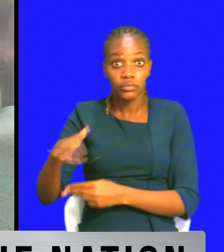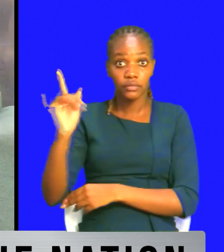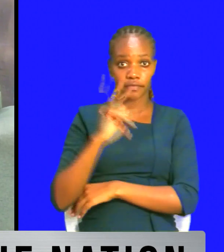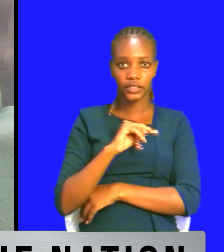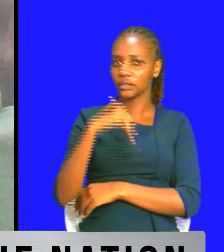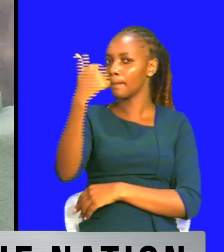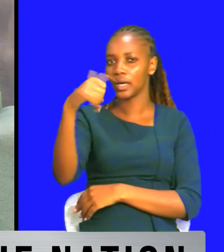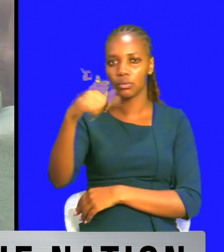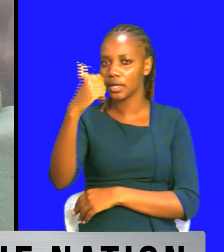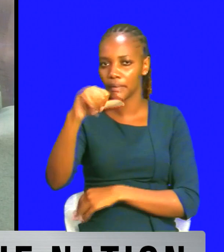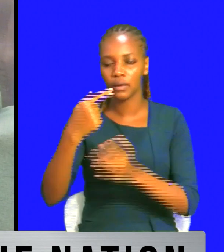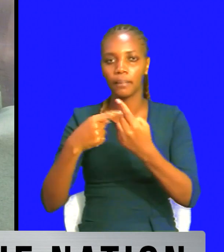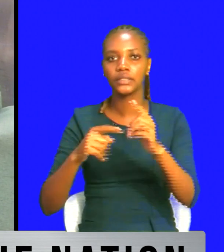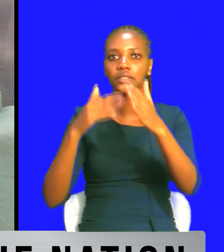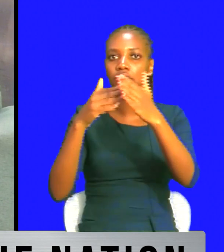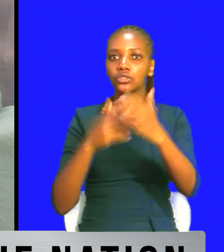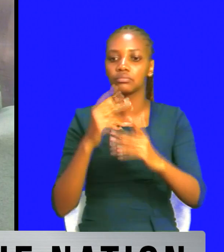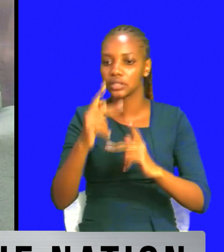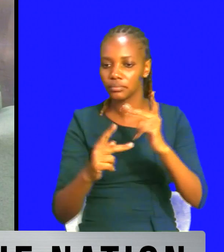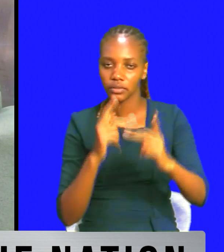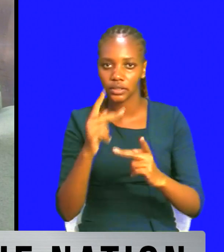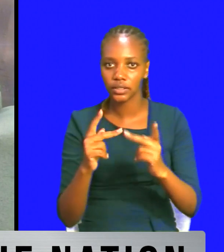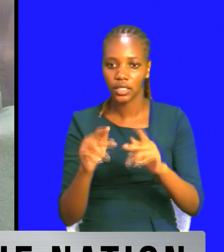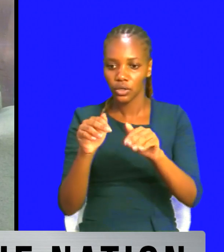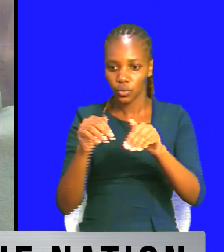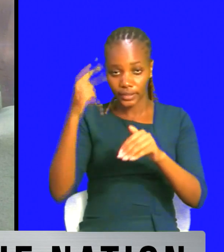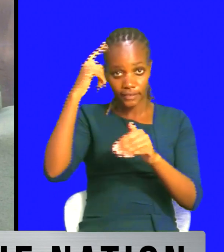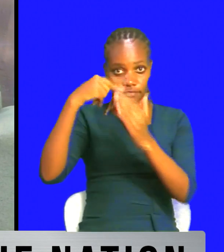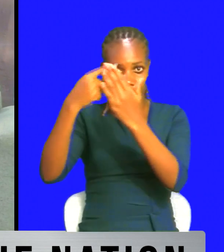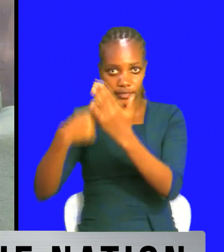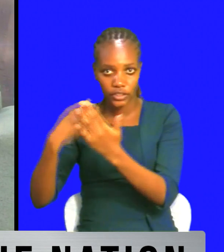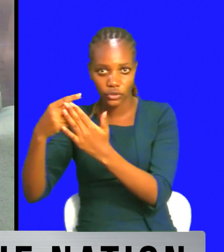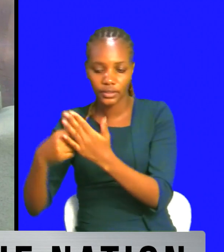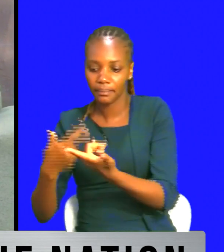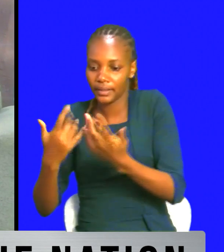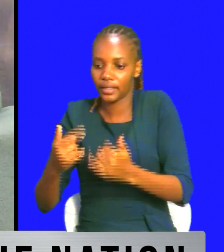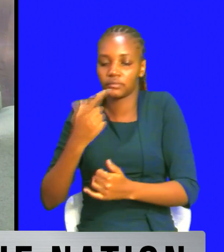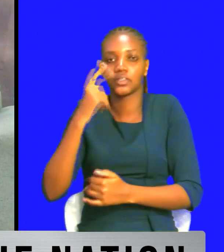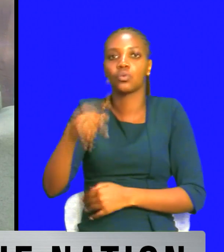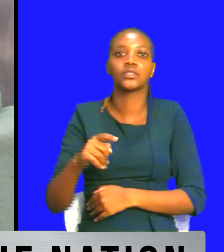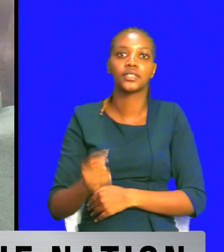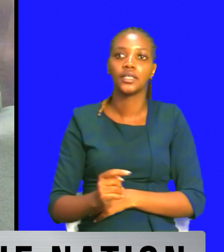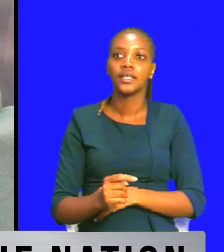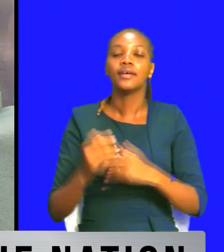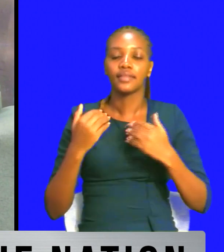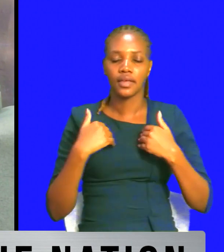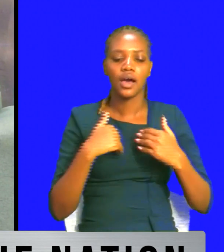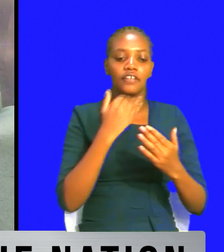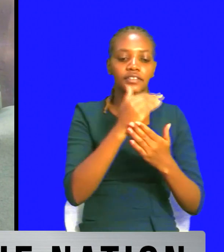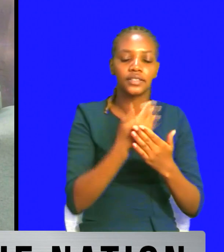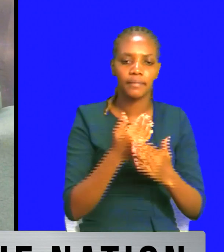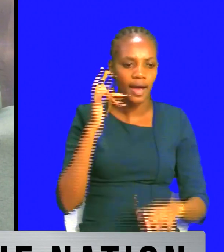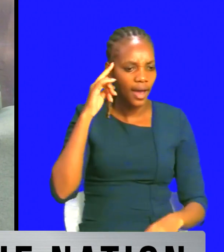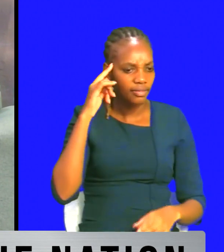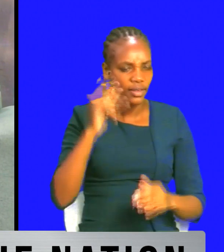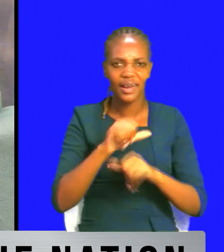yet. They stopped the process to wait for the talks. Now they are saying that they are going to, they've given them some, I think